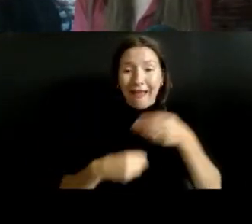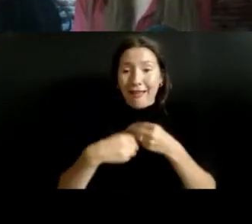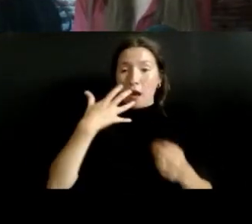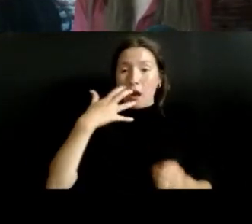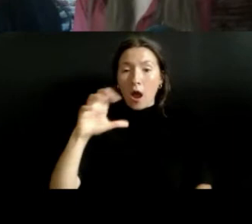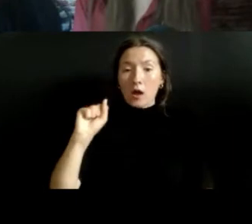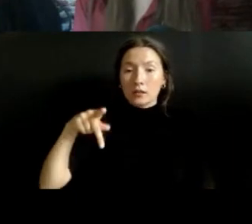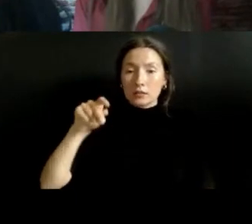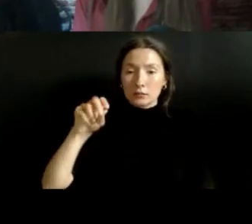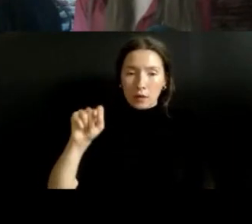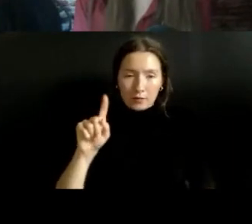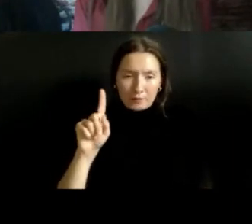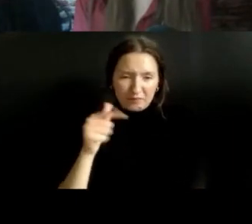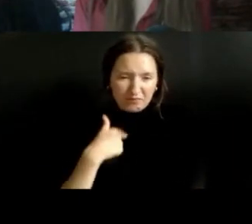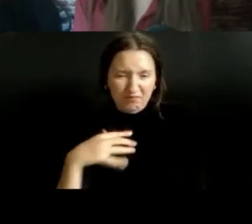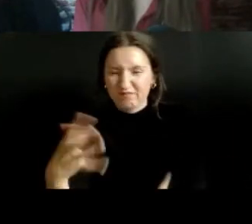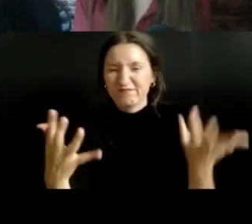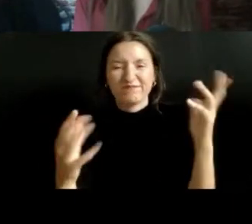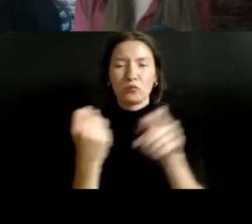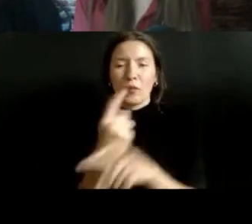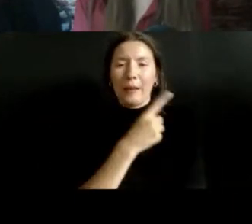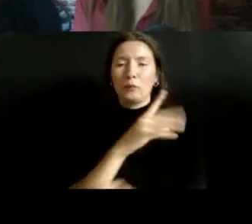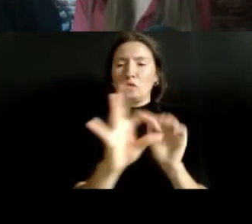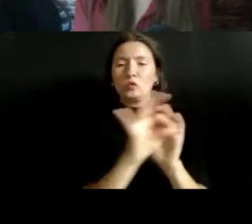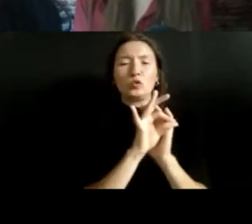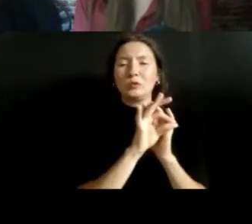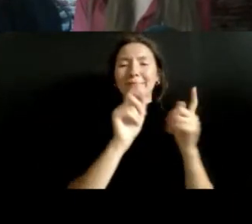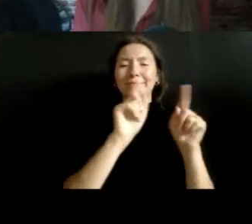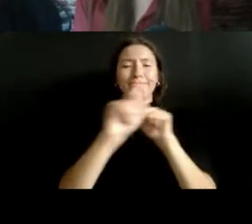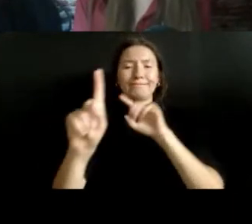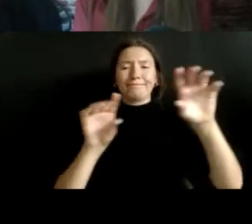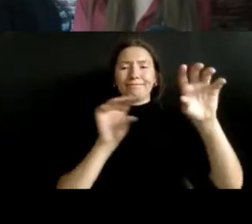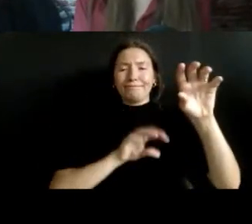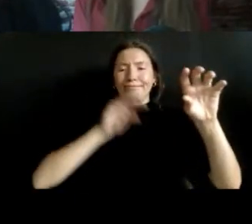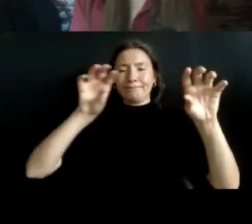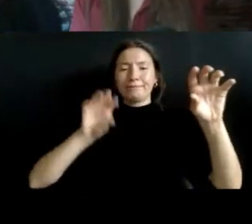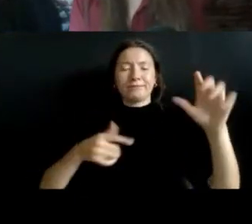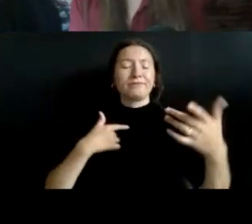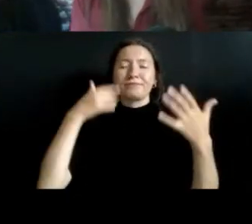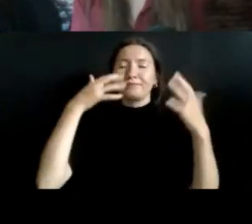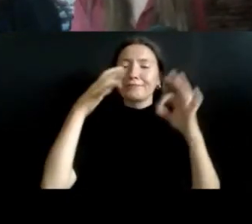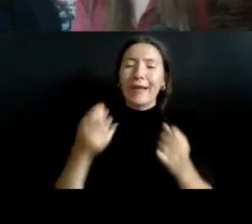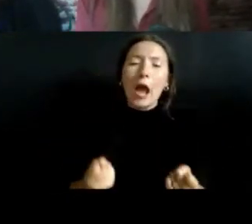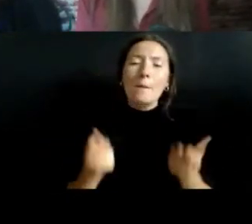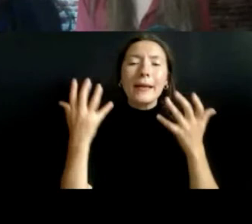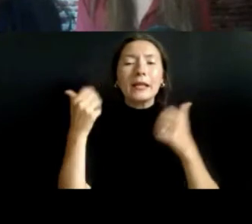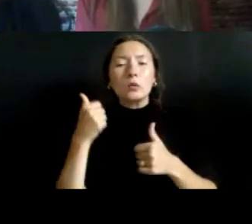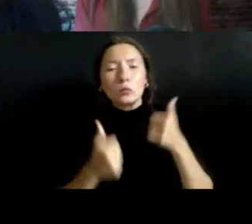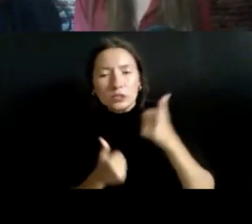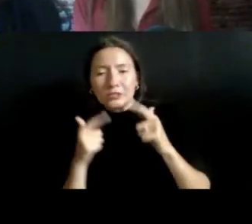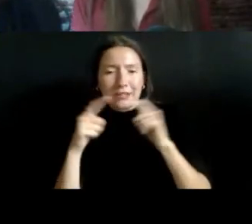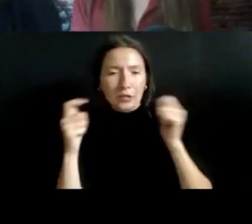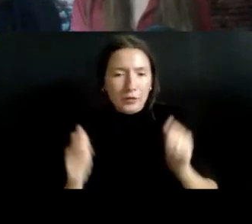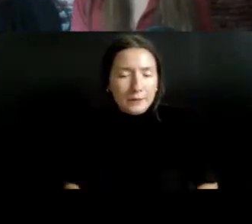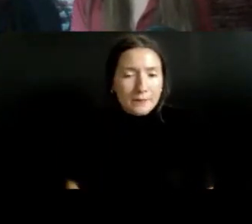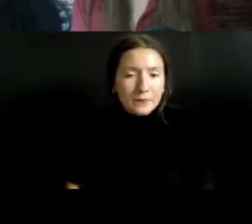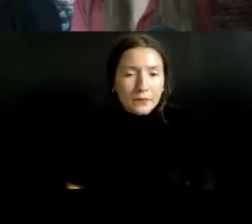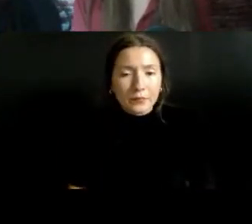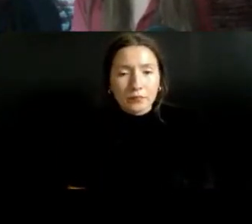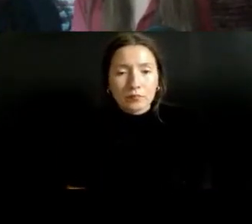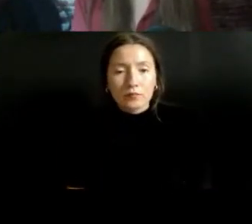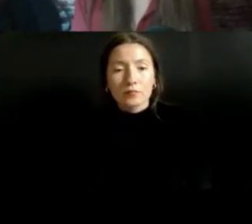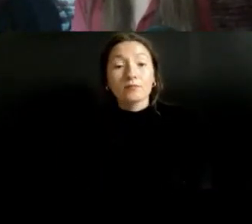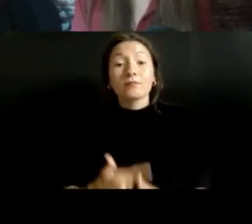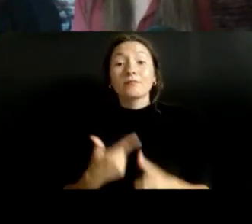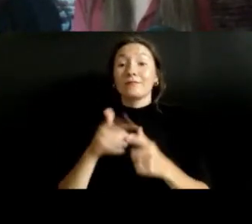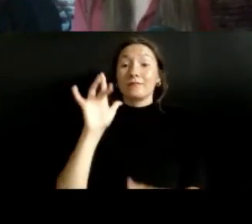And I'd have to decide how many and which ones and such. So now let me publish this and